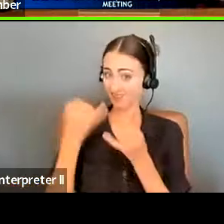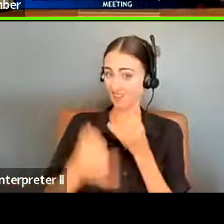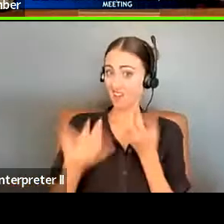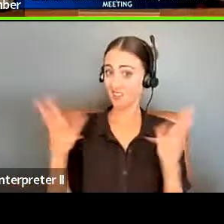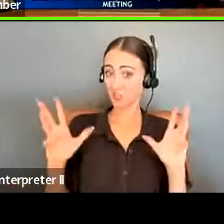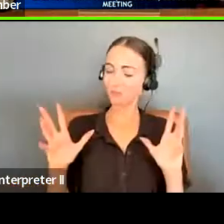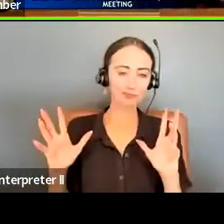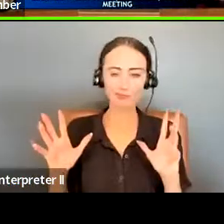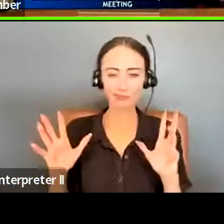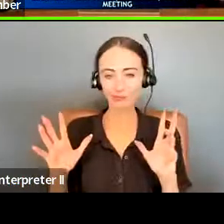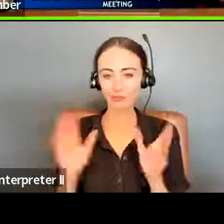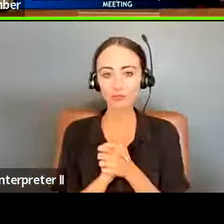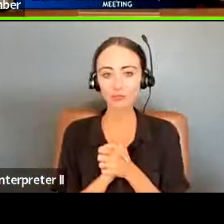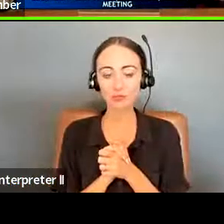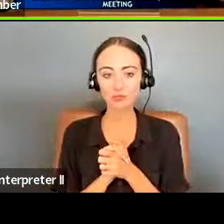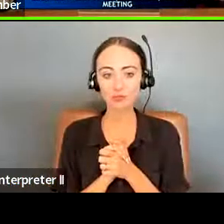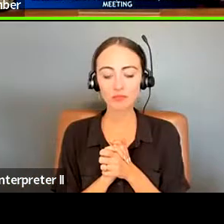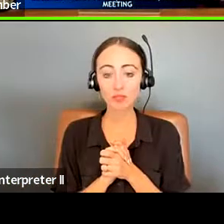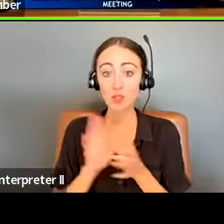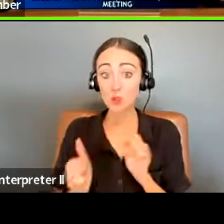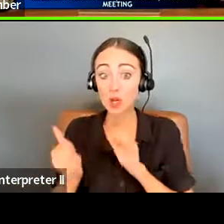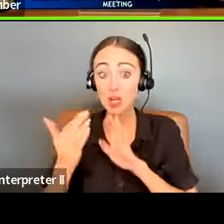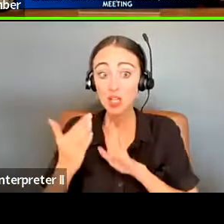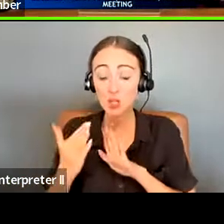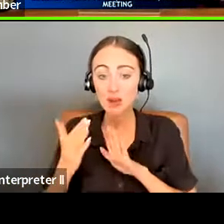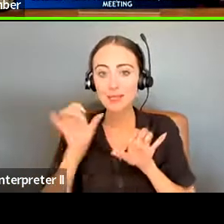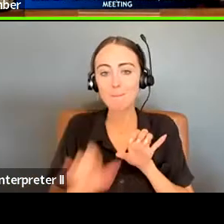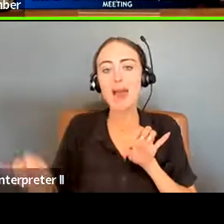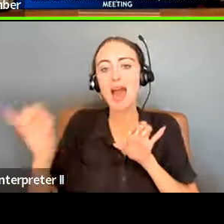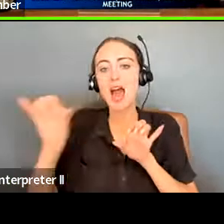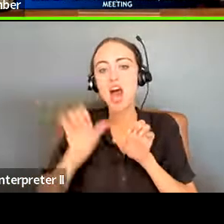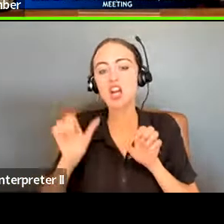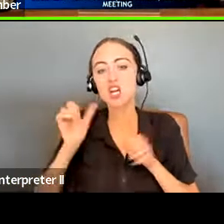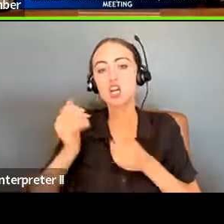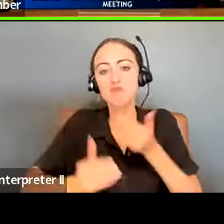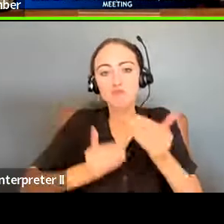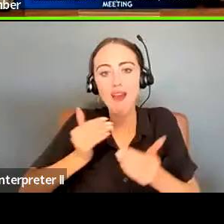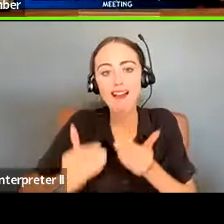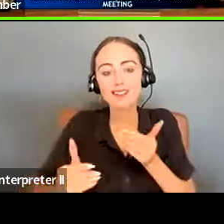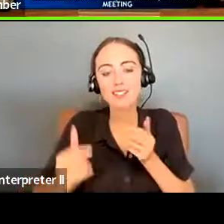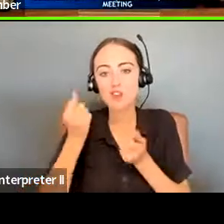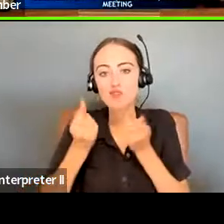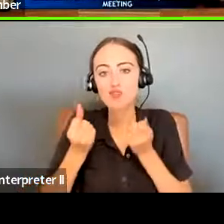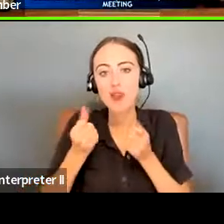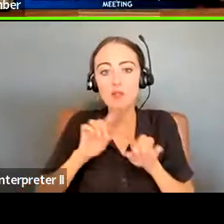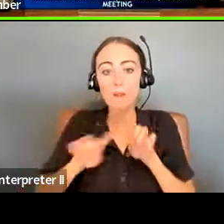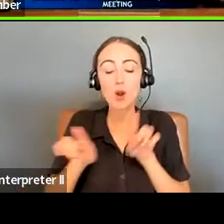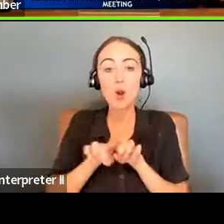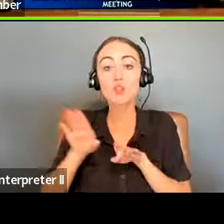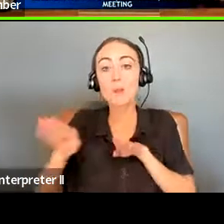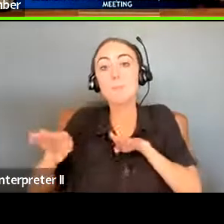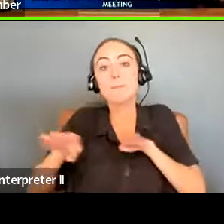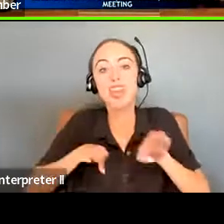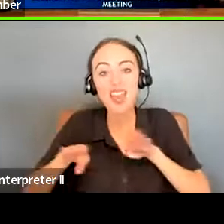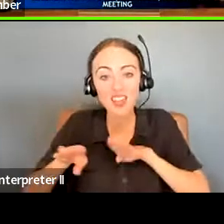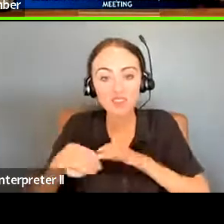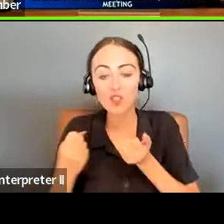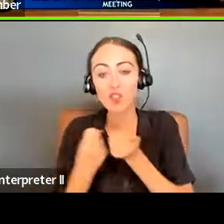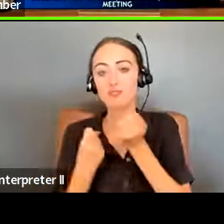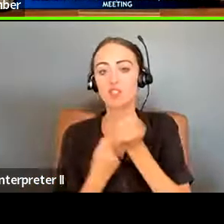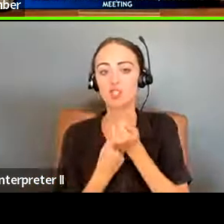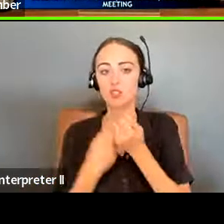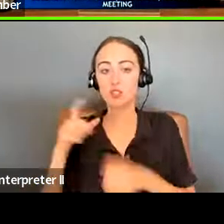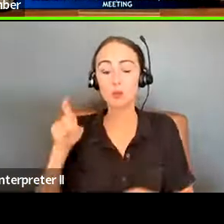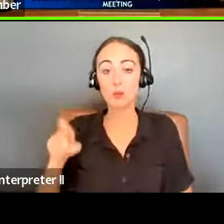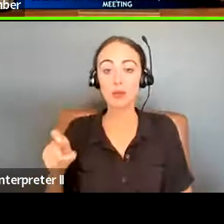make either to address patterns and practices of driving, but also to address behavior and infrastructure. So we